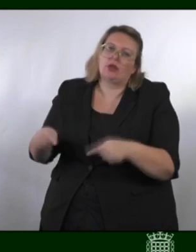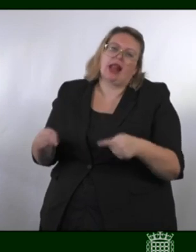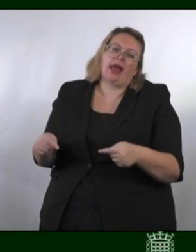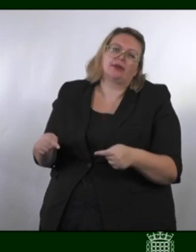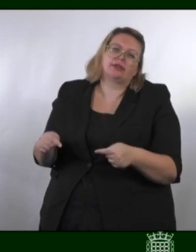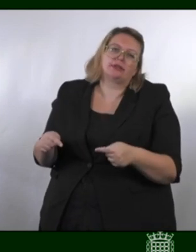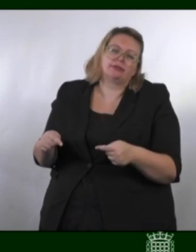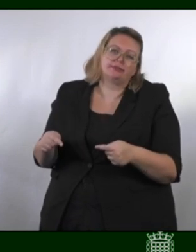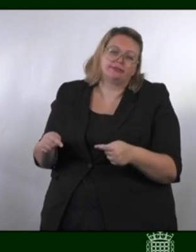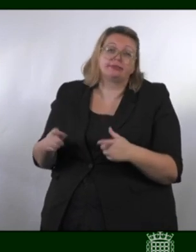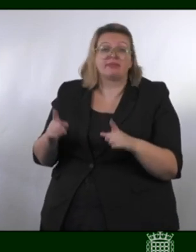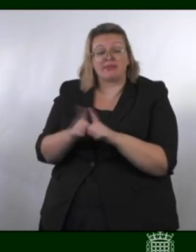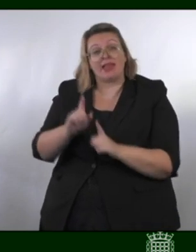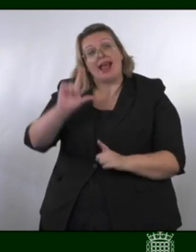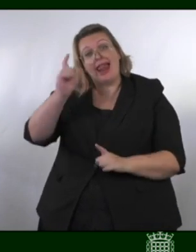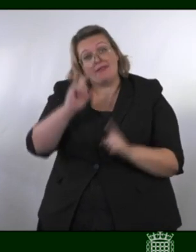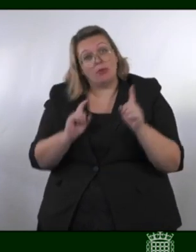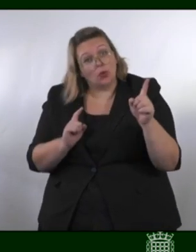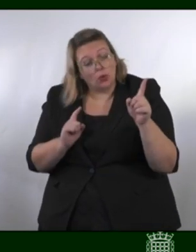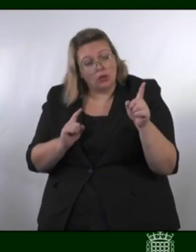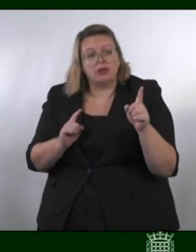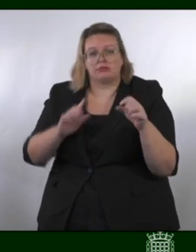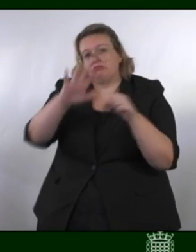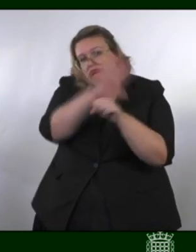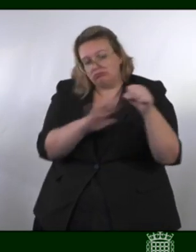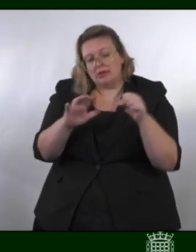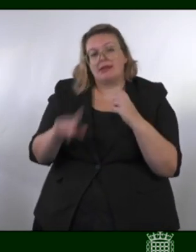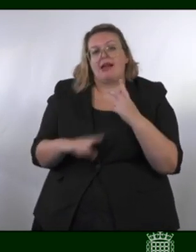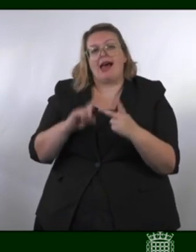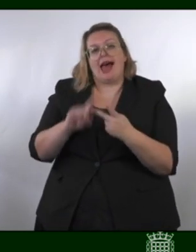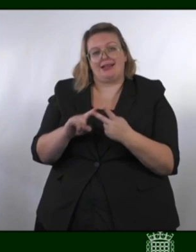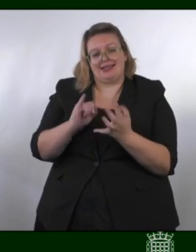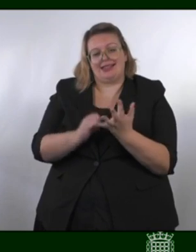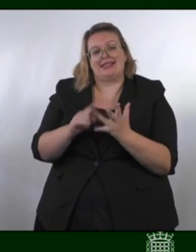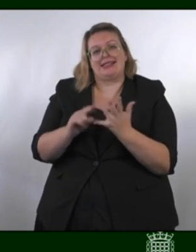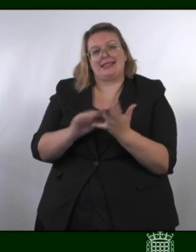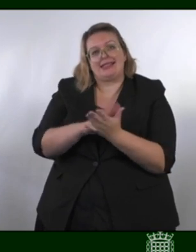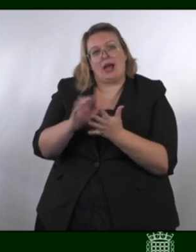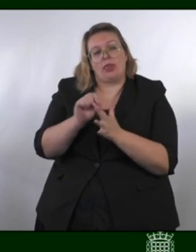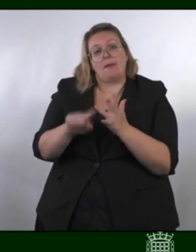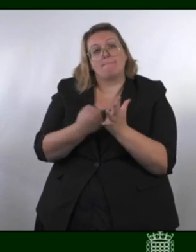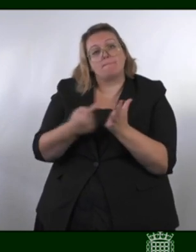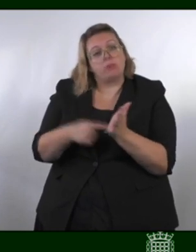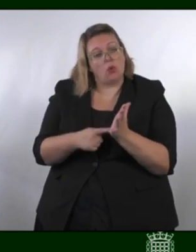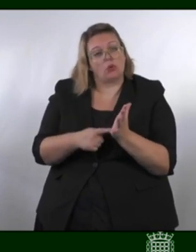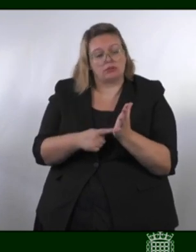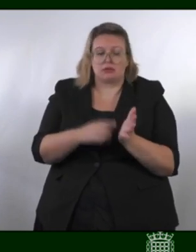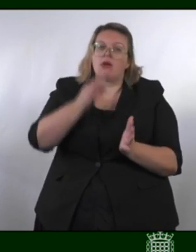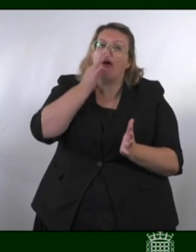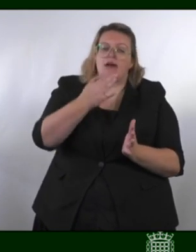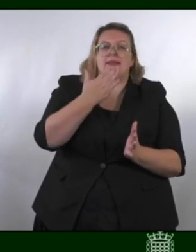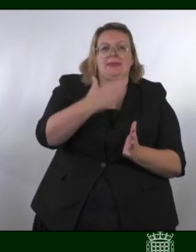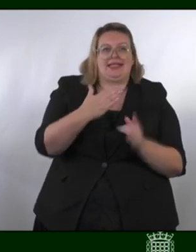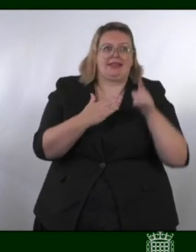Liverpool City region and my honourable friend, the member for Southport, have also requested to bring their region into line with these